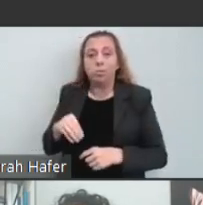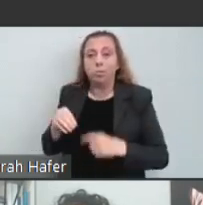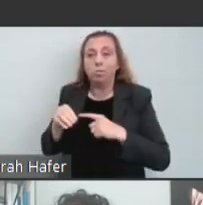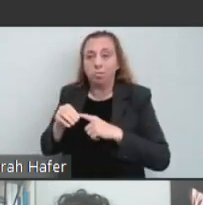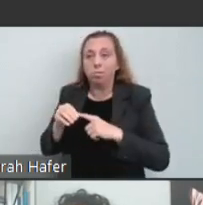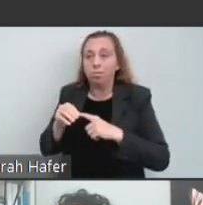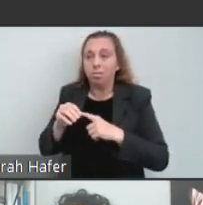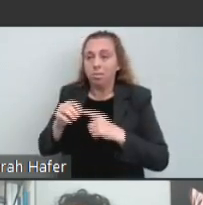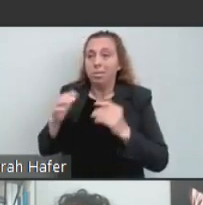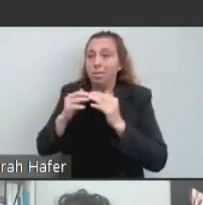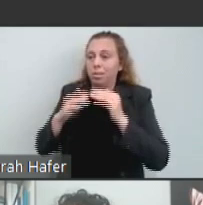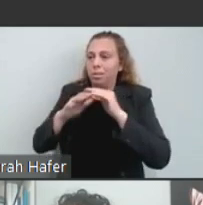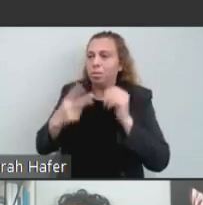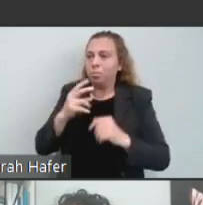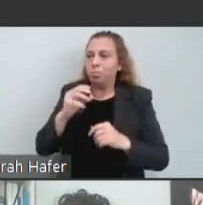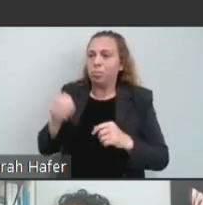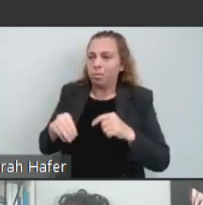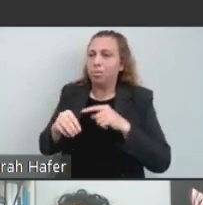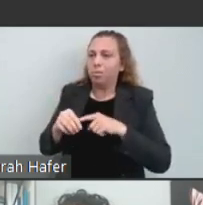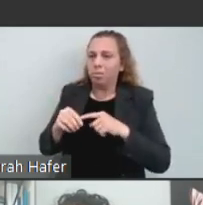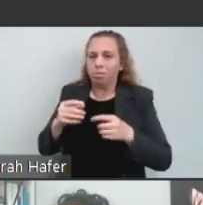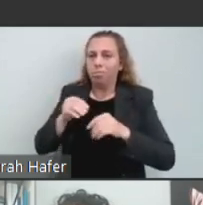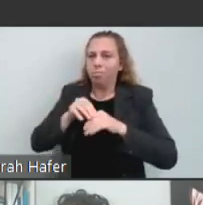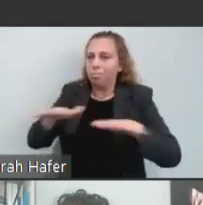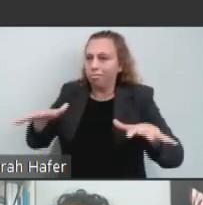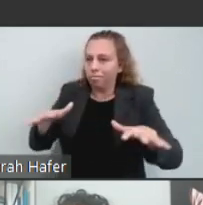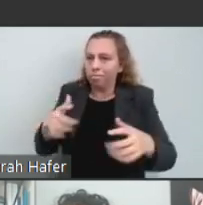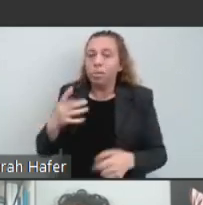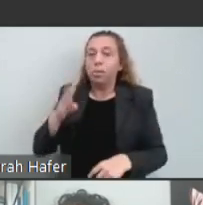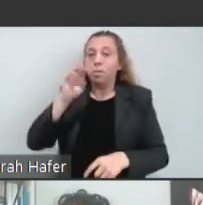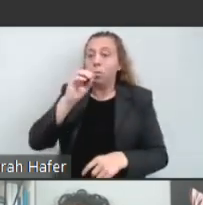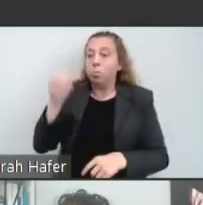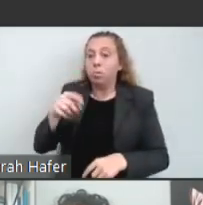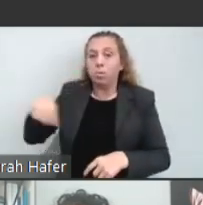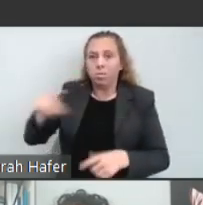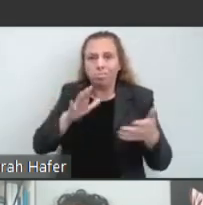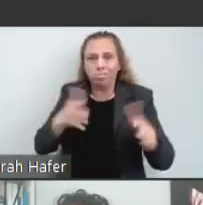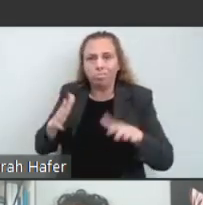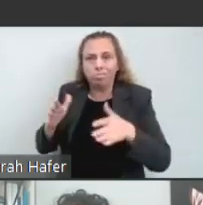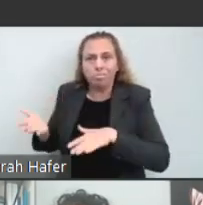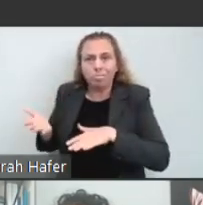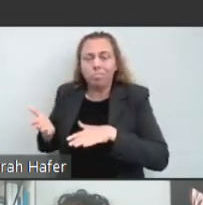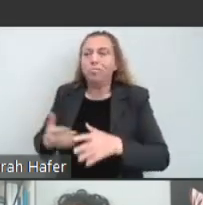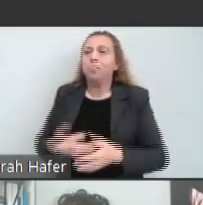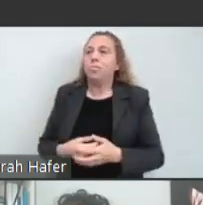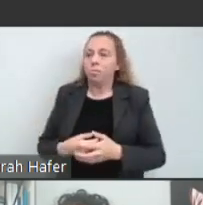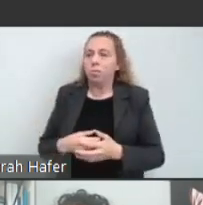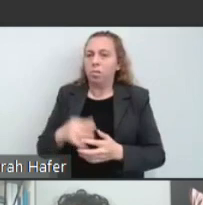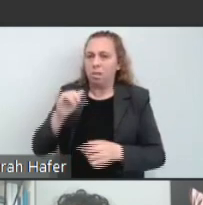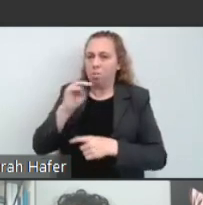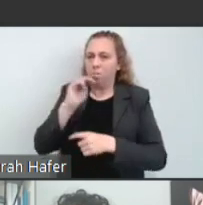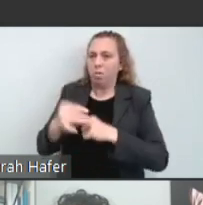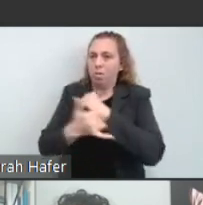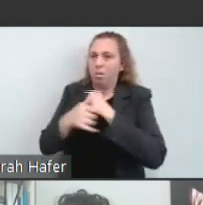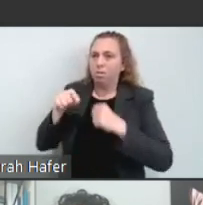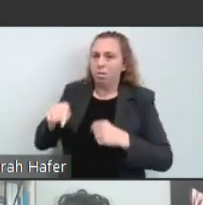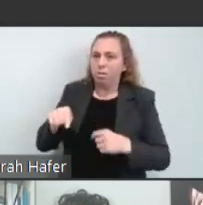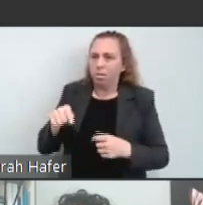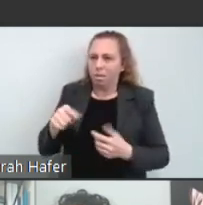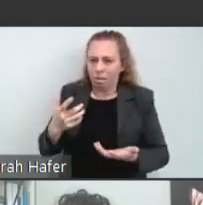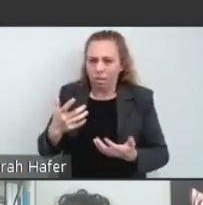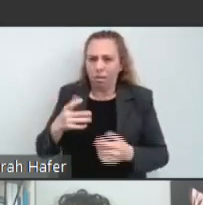40% of all the deaths. Yet we have received just $28 million. That's less than 2% of